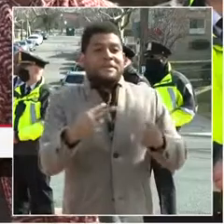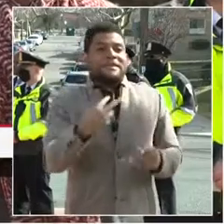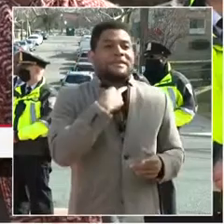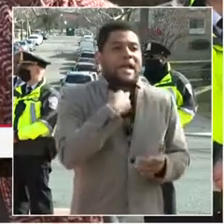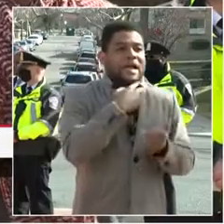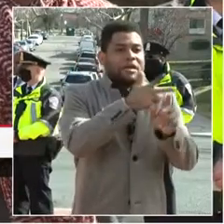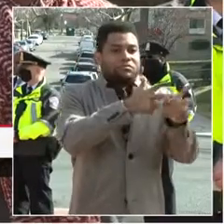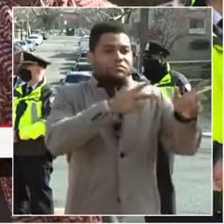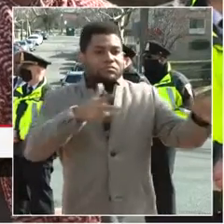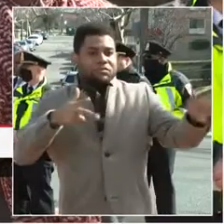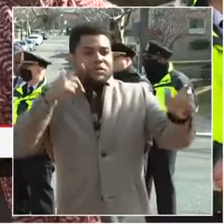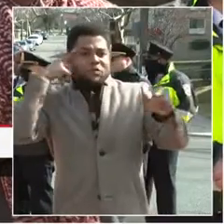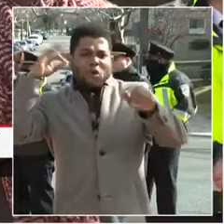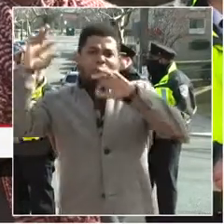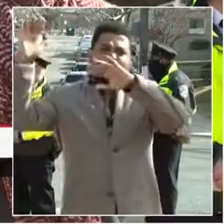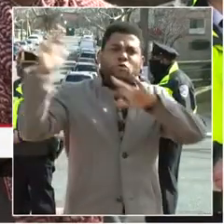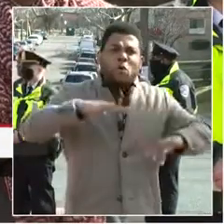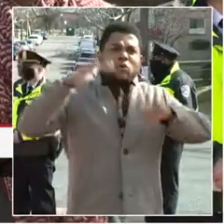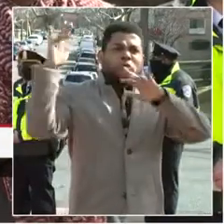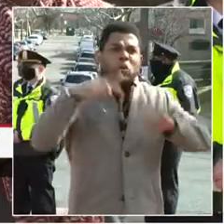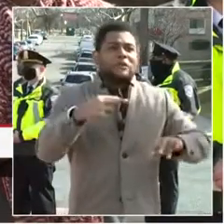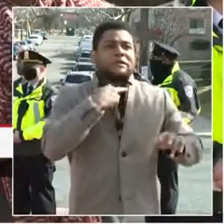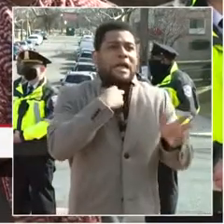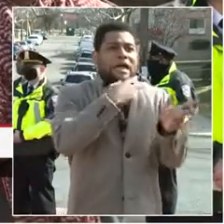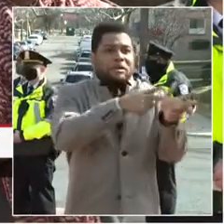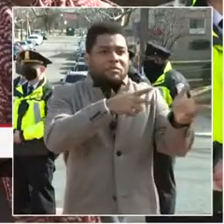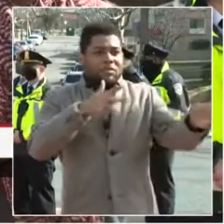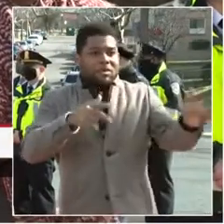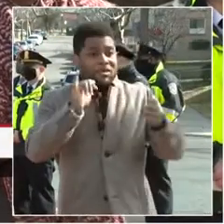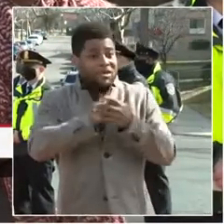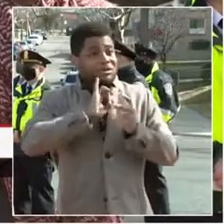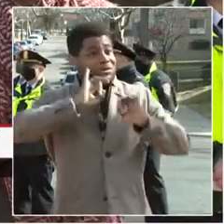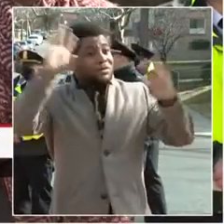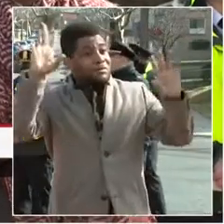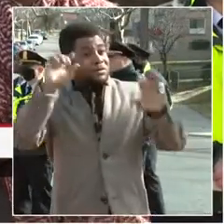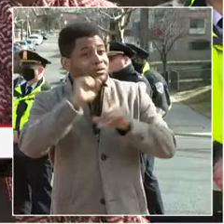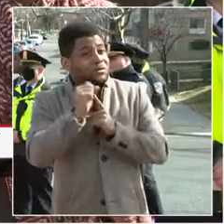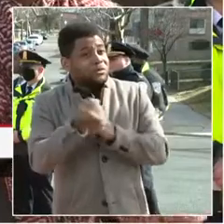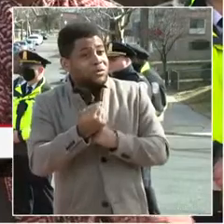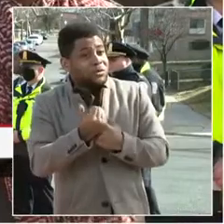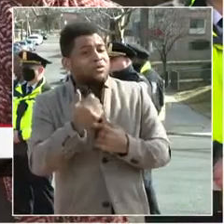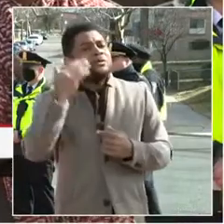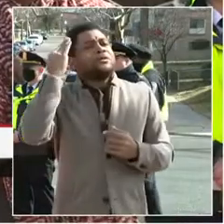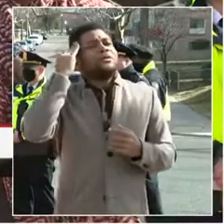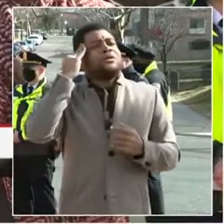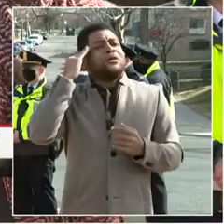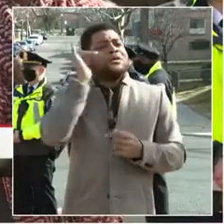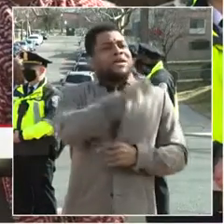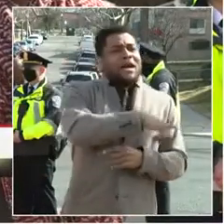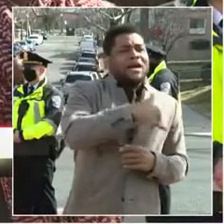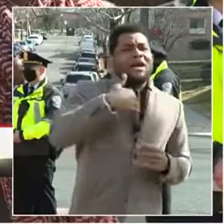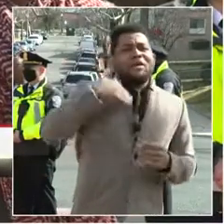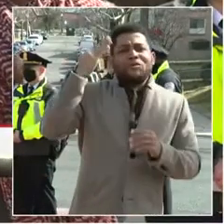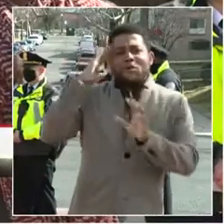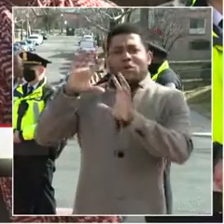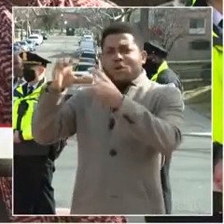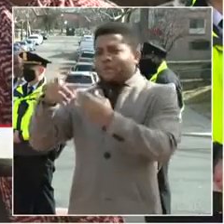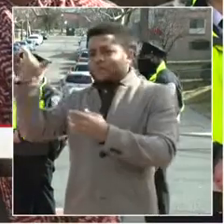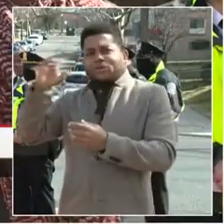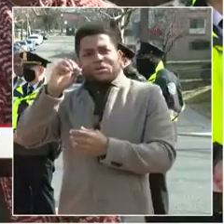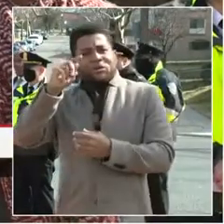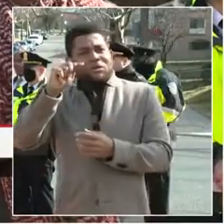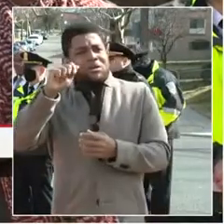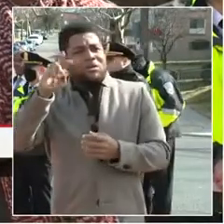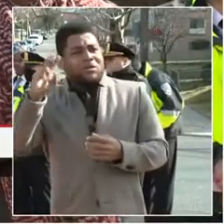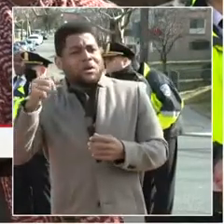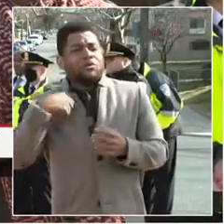for a terrible situation there. So we're going to plan as best we can, work with our partners, both local and federal, to do whatever